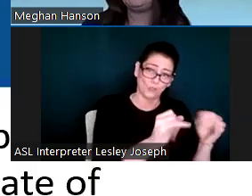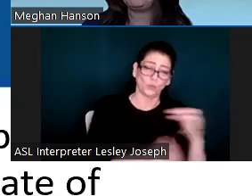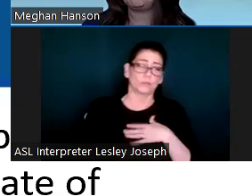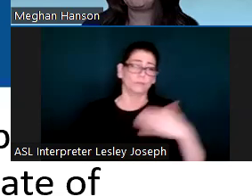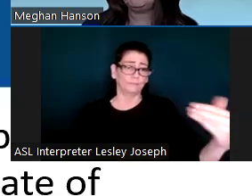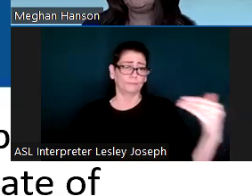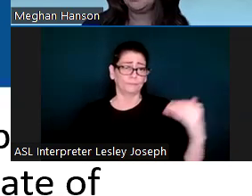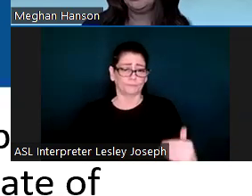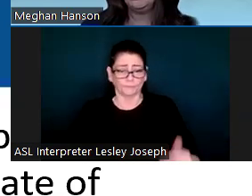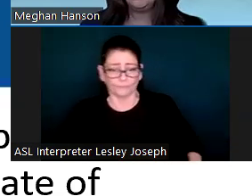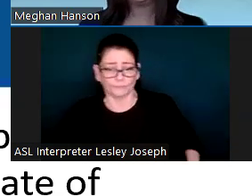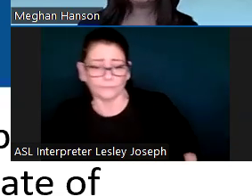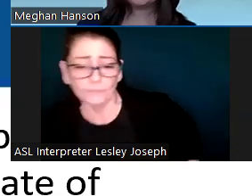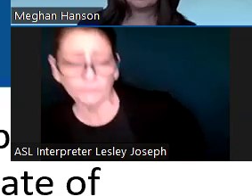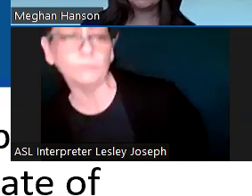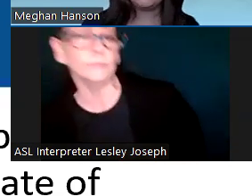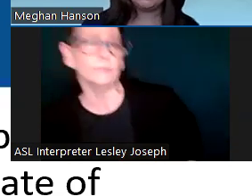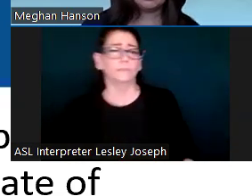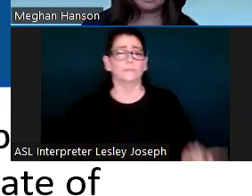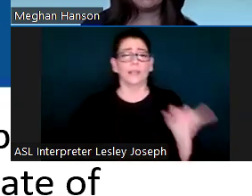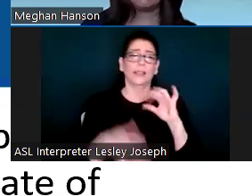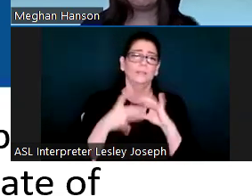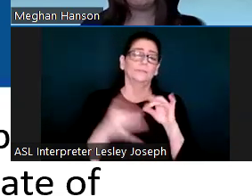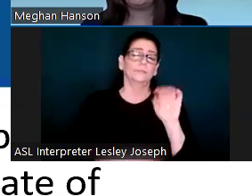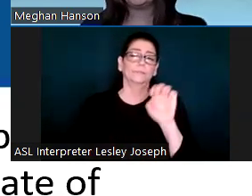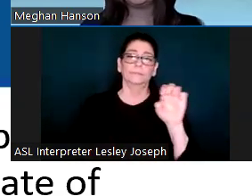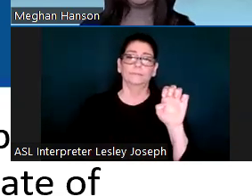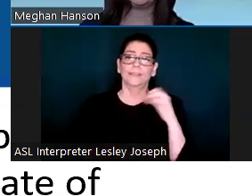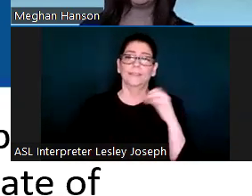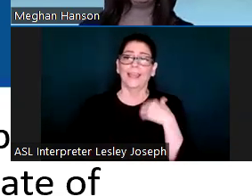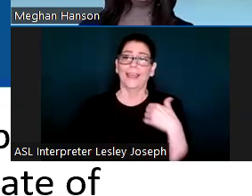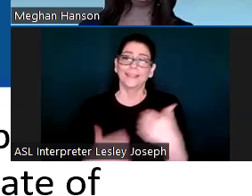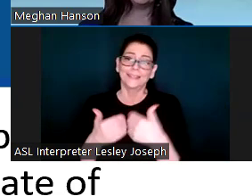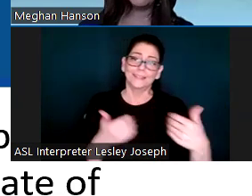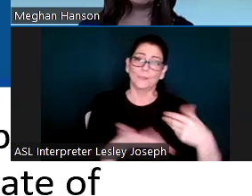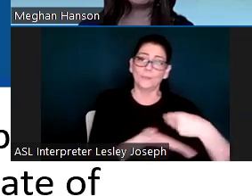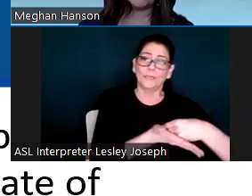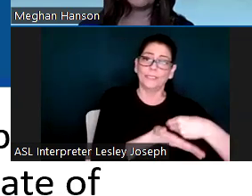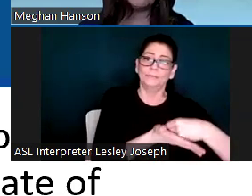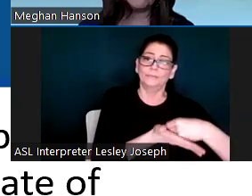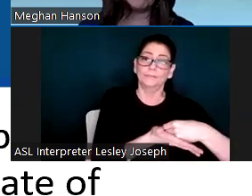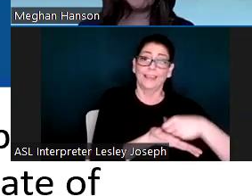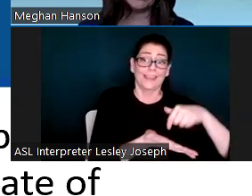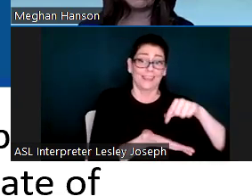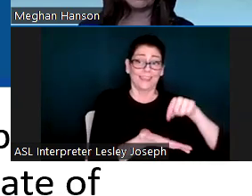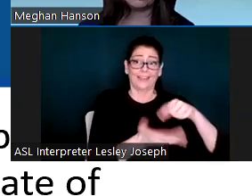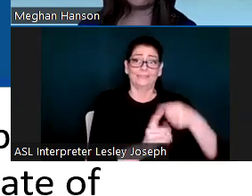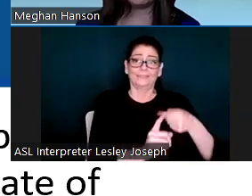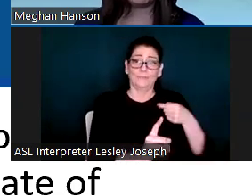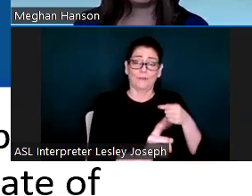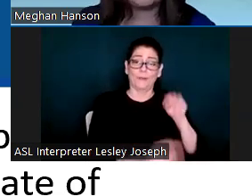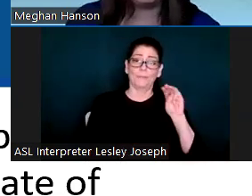slide. As I mentioned, EE does have its own appropriation, and those funds come directly from